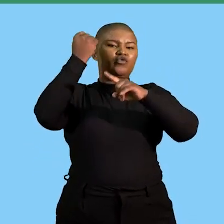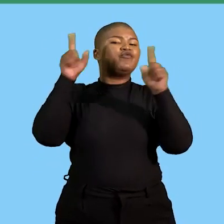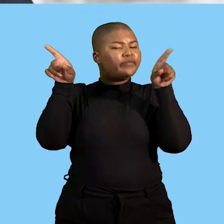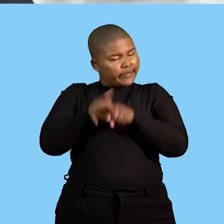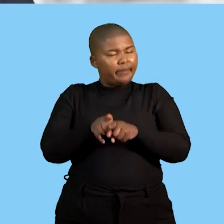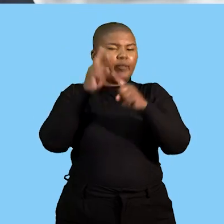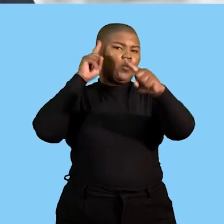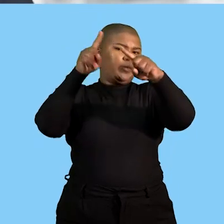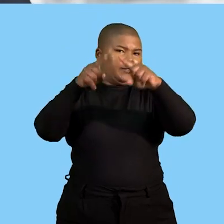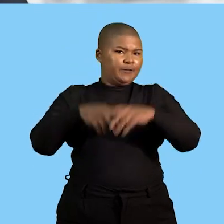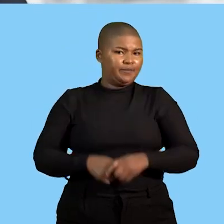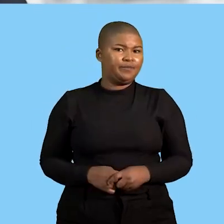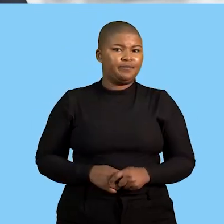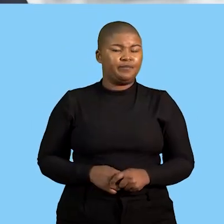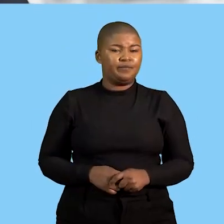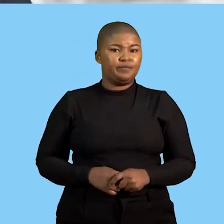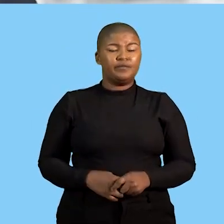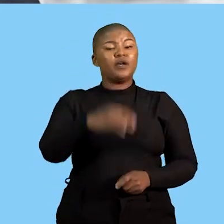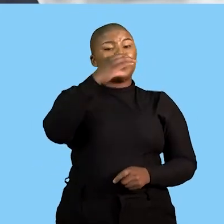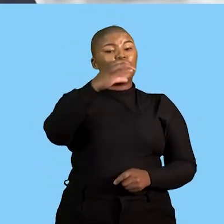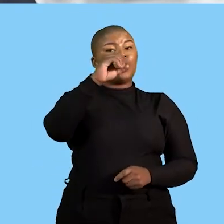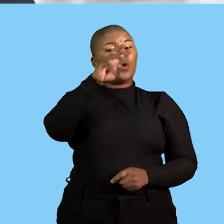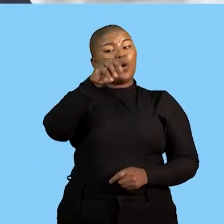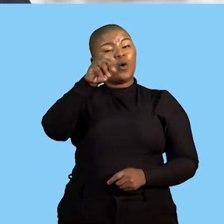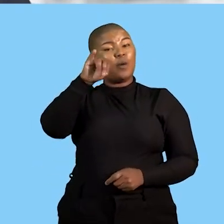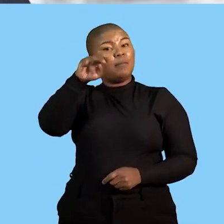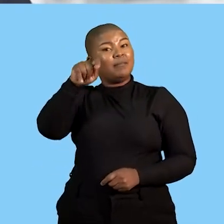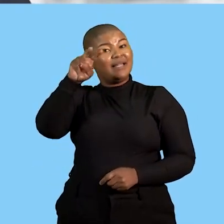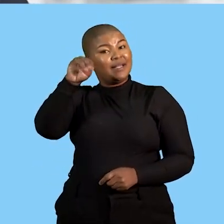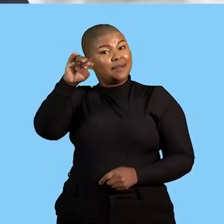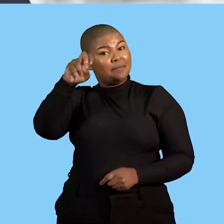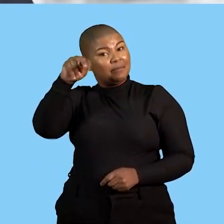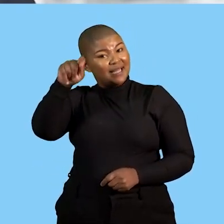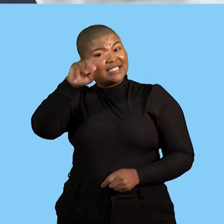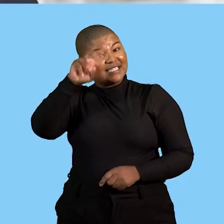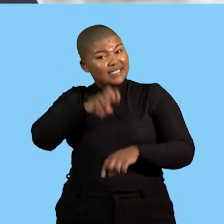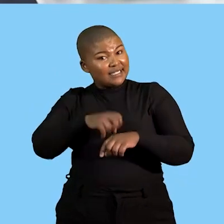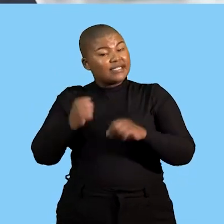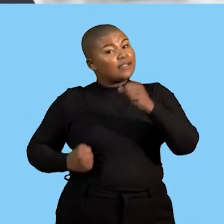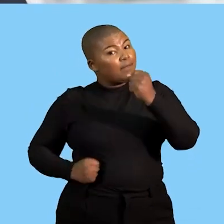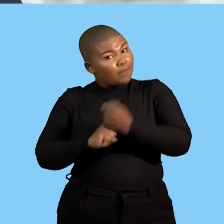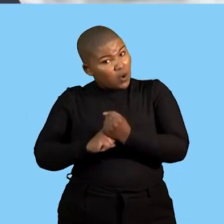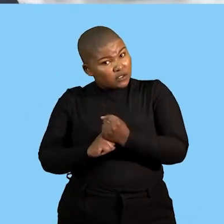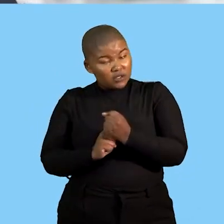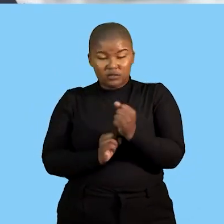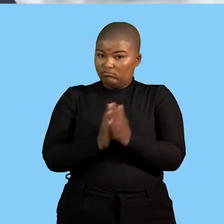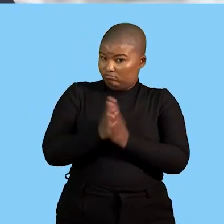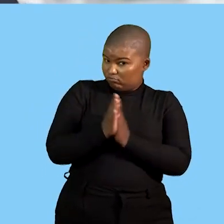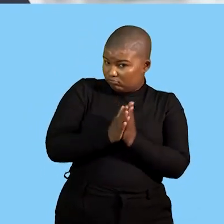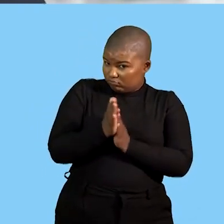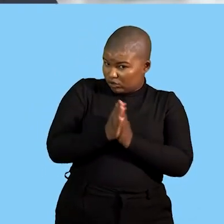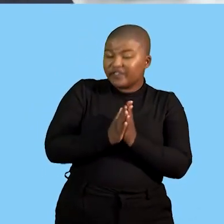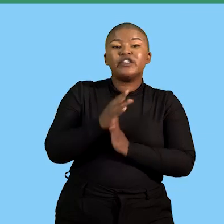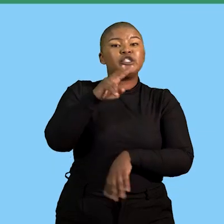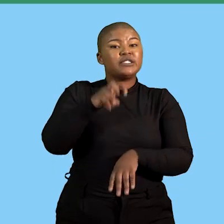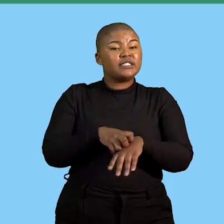goal. Commitment is only achieved when there's support and motivation, which talks to one